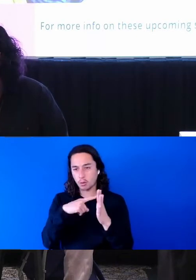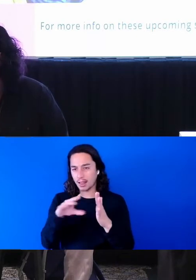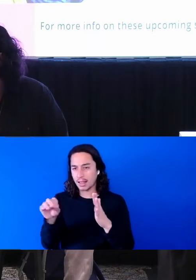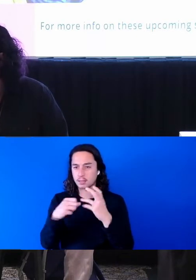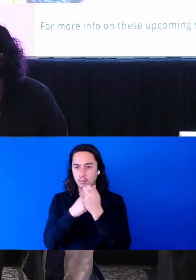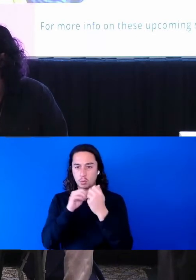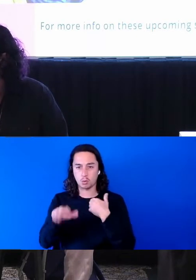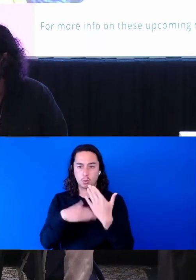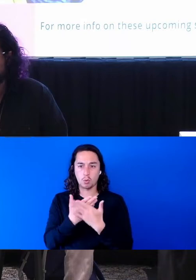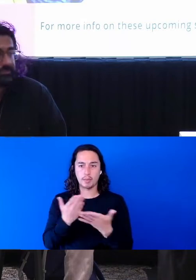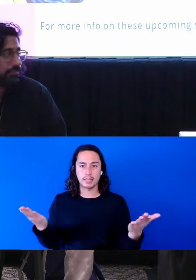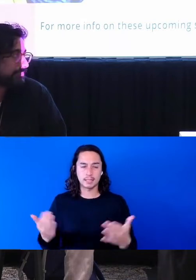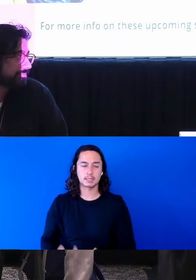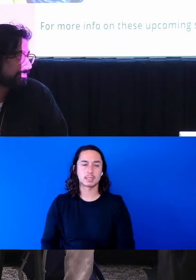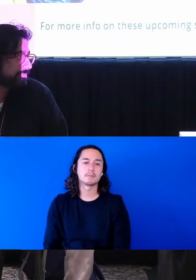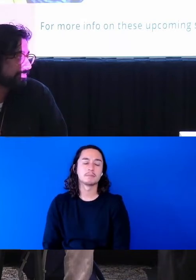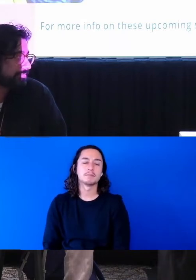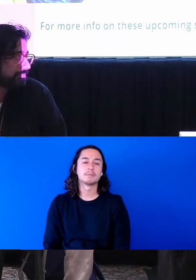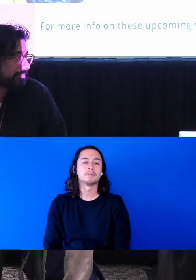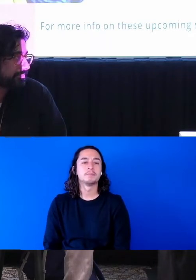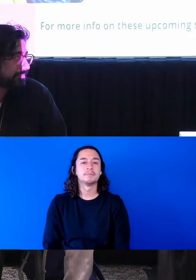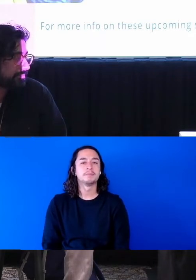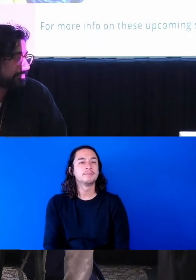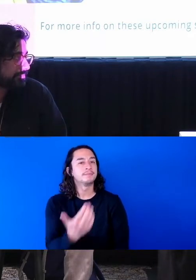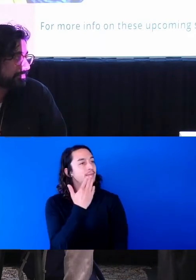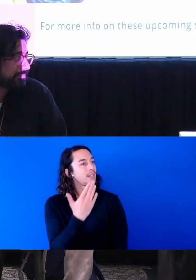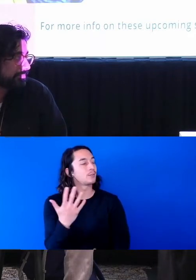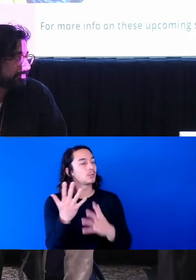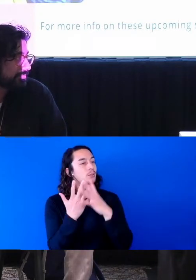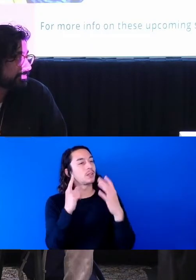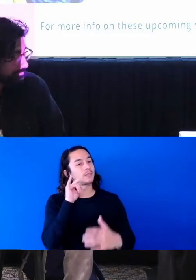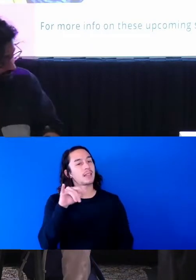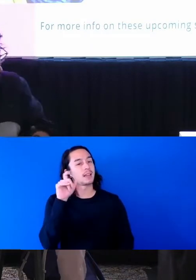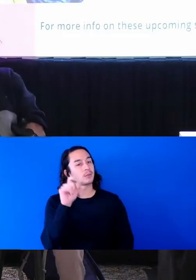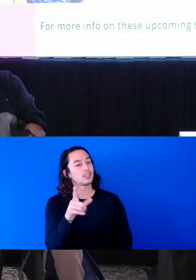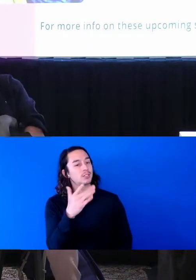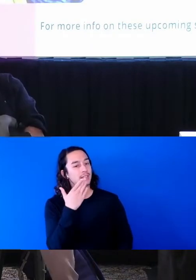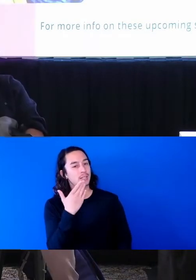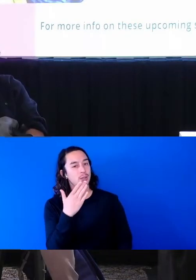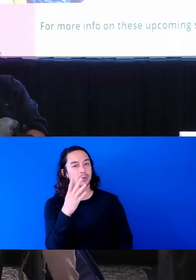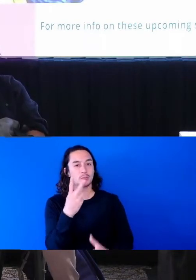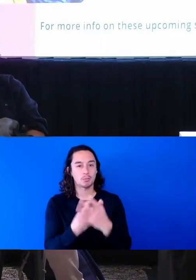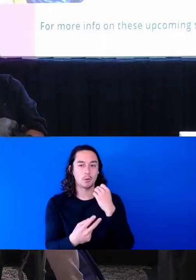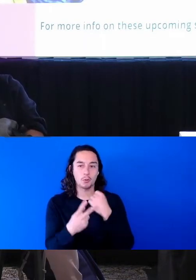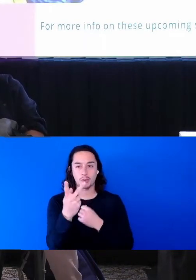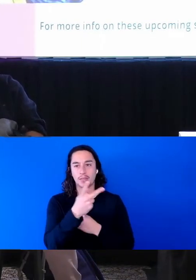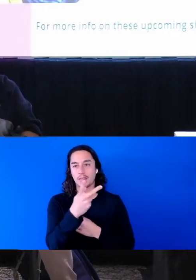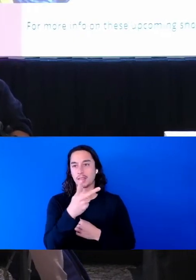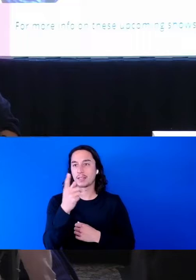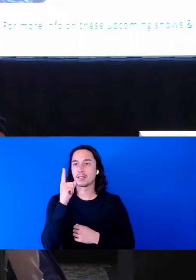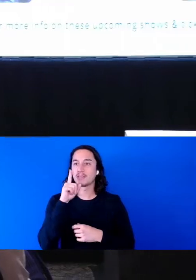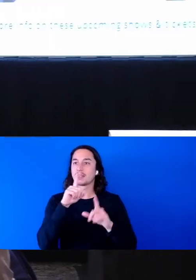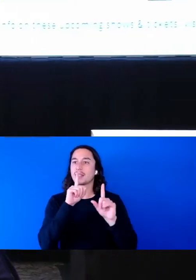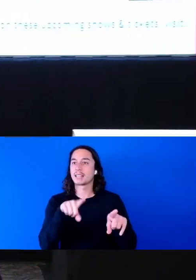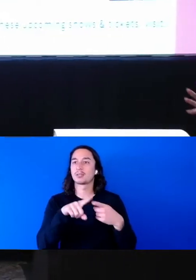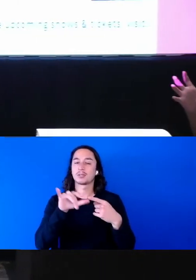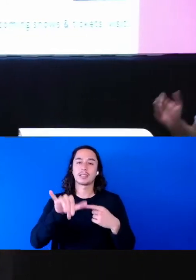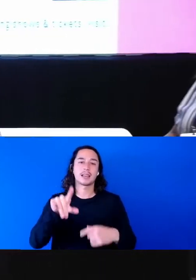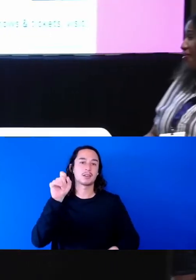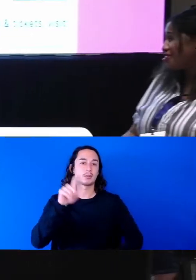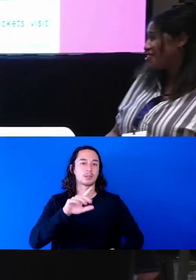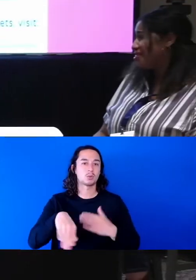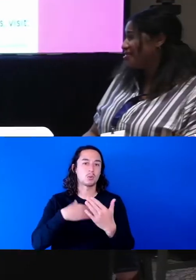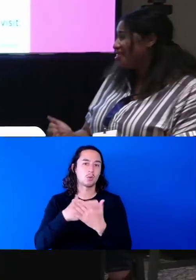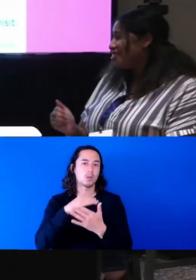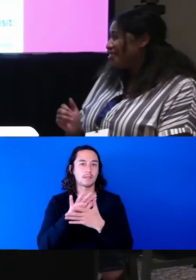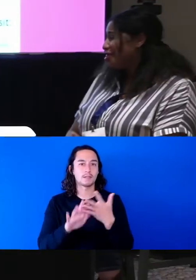Totally. Thank you so much for that question. Thank you both. for your answers to that question, to all of these questions,